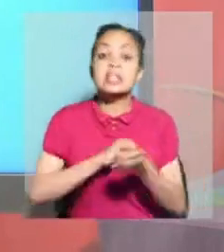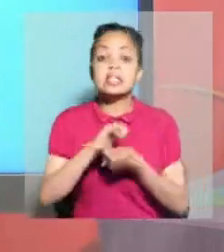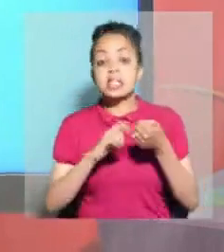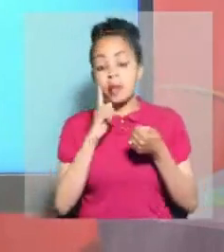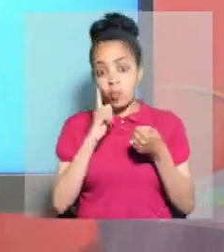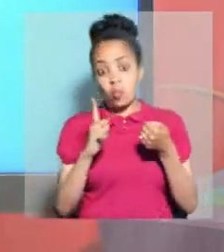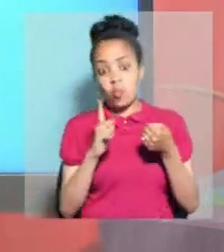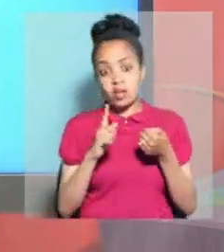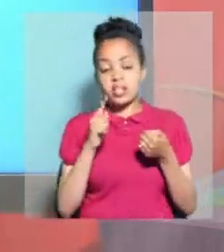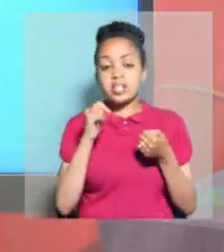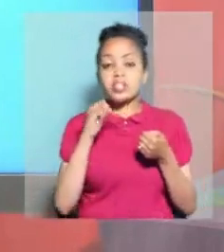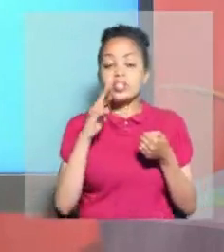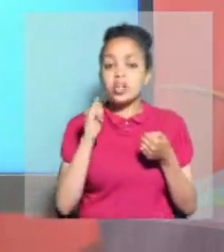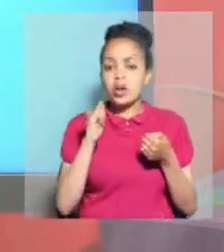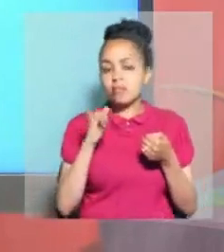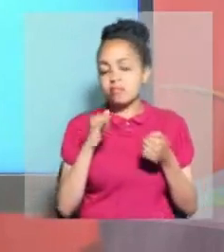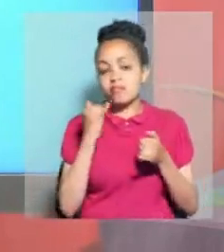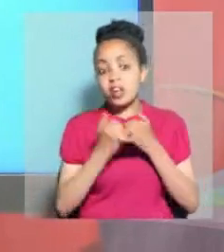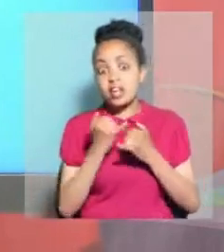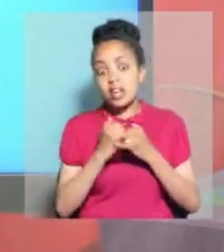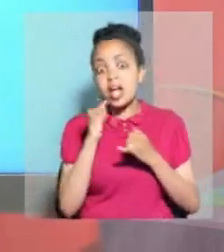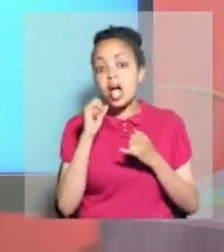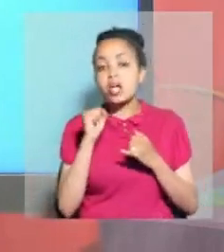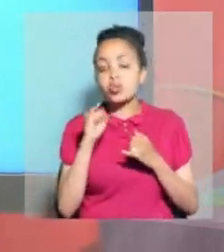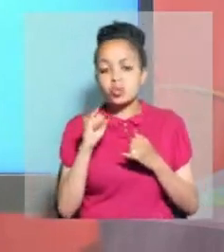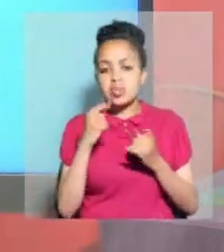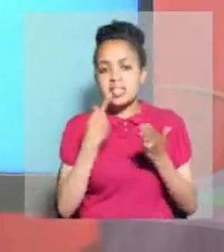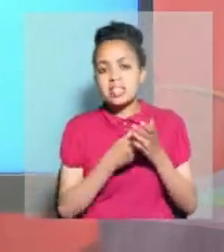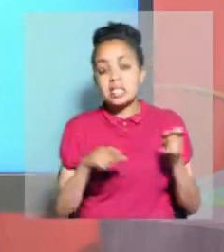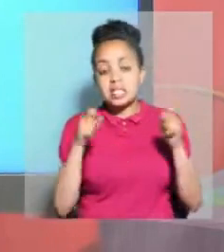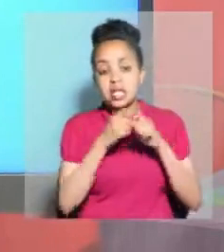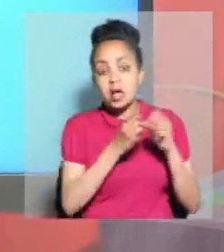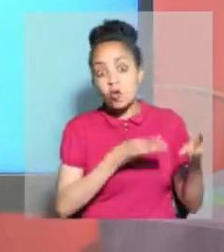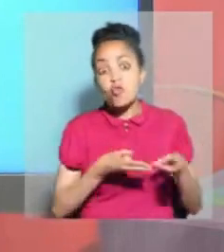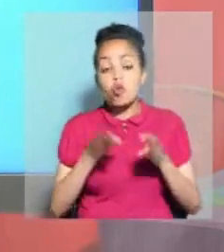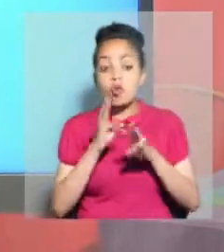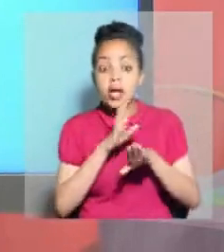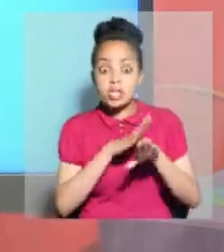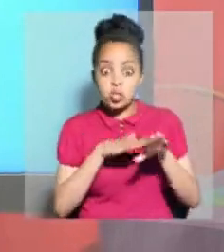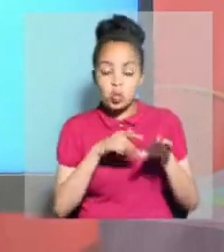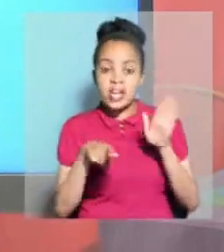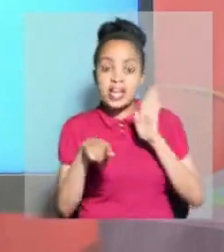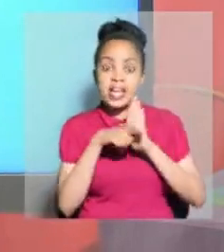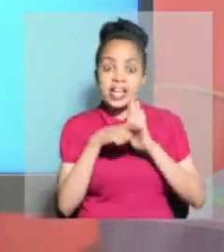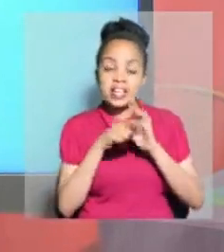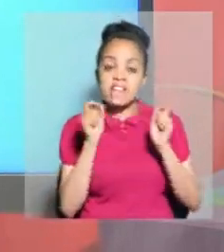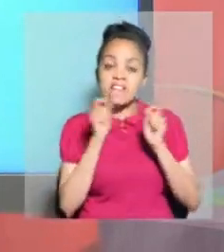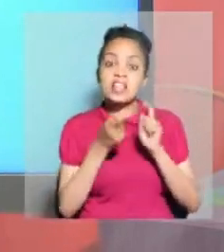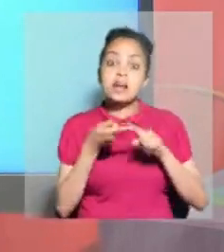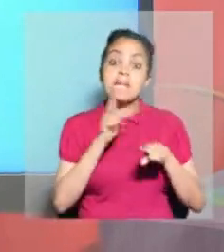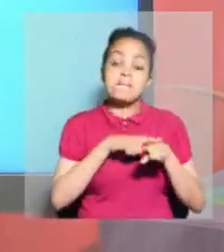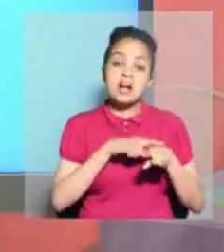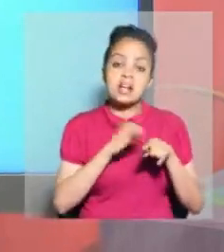1 with that of threonine to form finally isoleucine. This type of pathway is said to be negative feedback